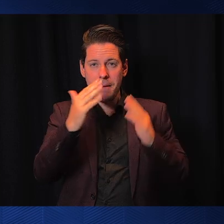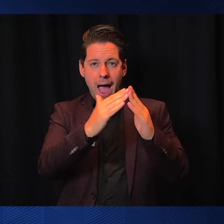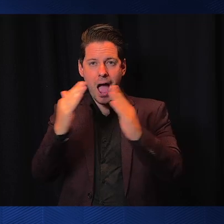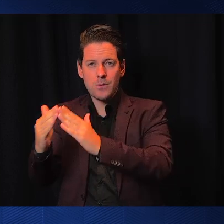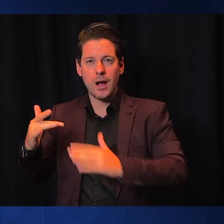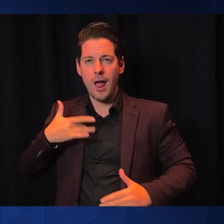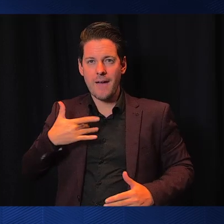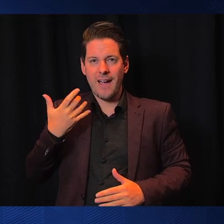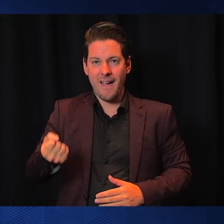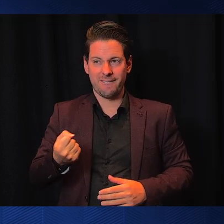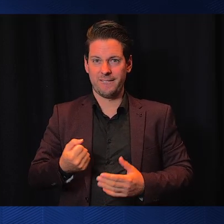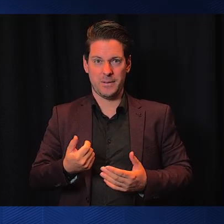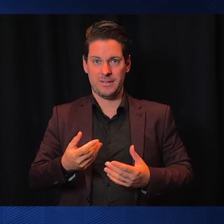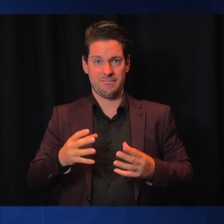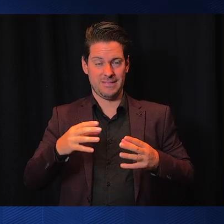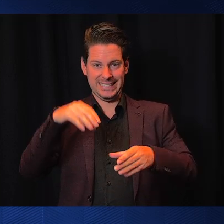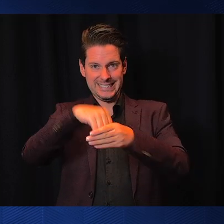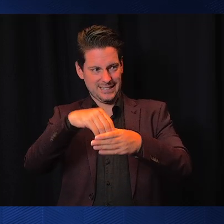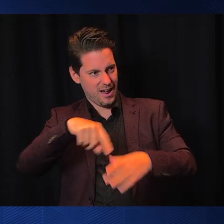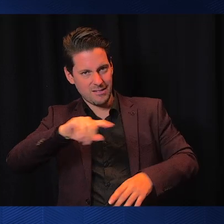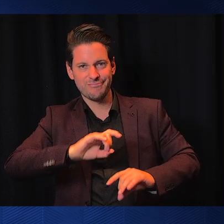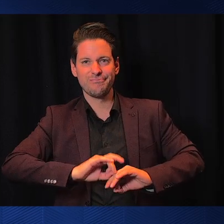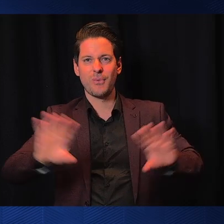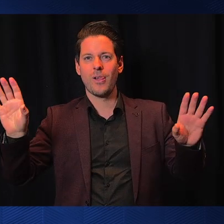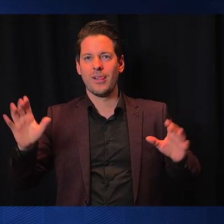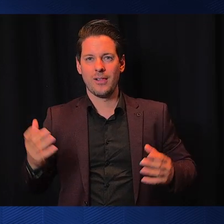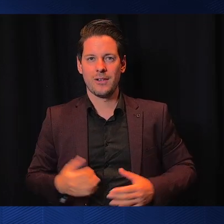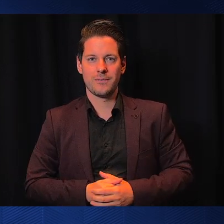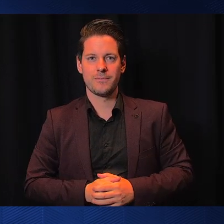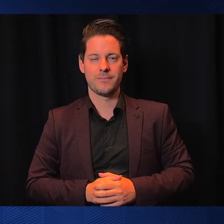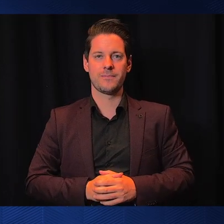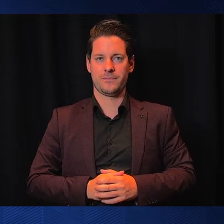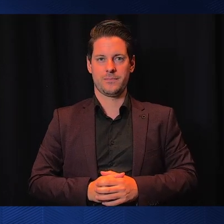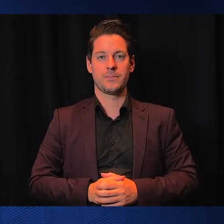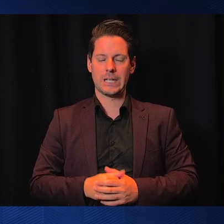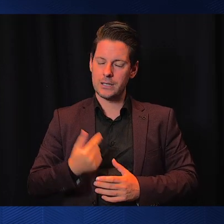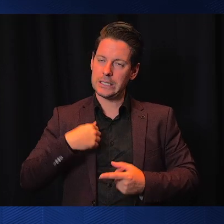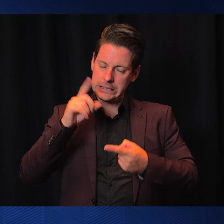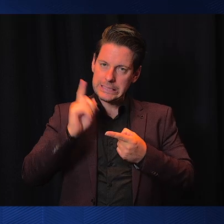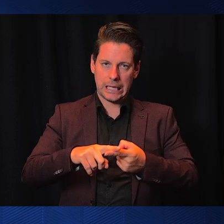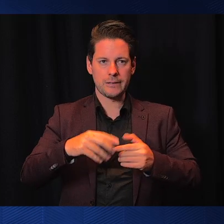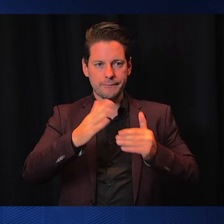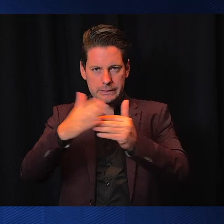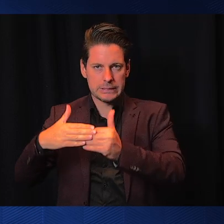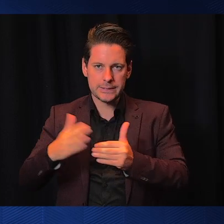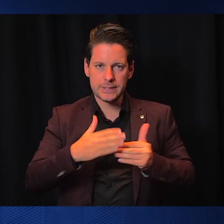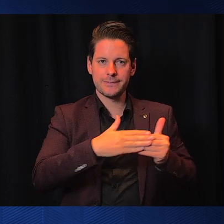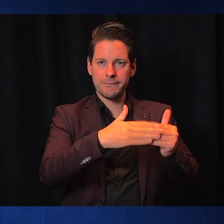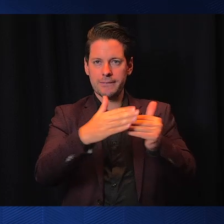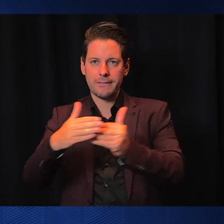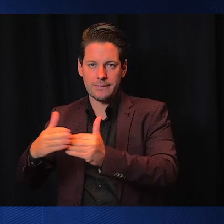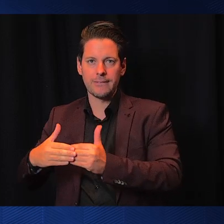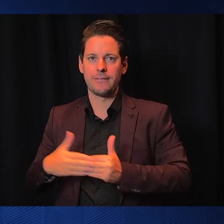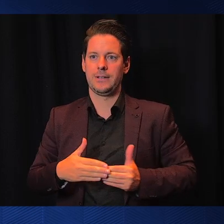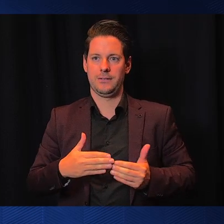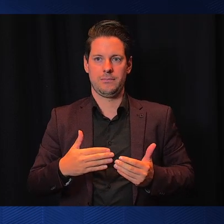standing, but everything inside is destroyed. However, we will continue to repair what we can